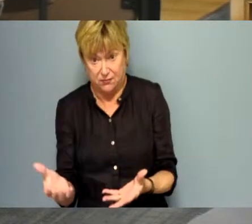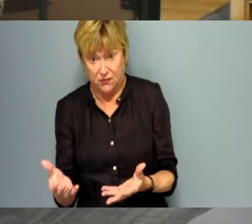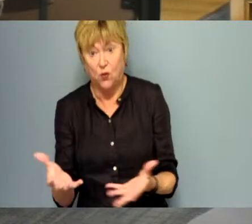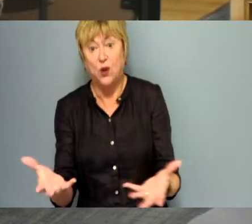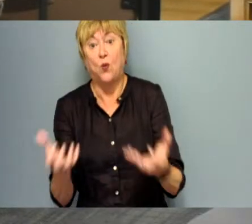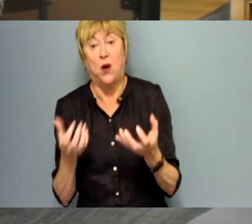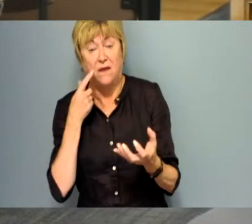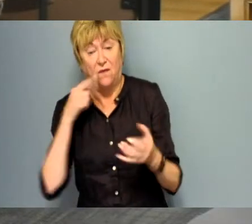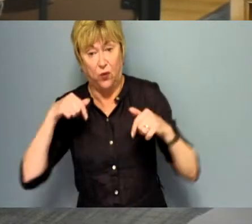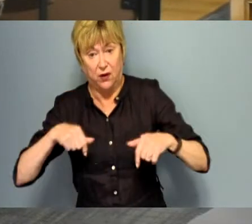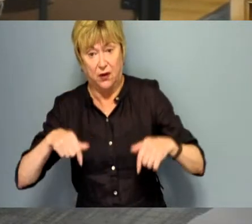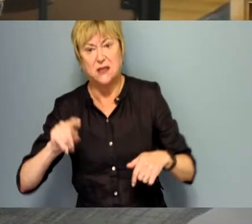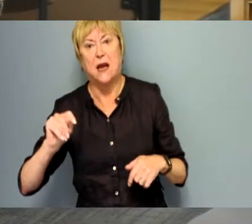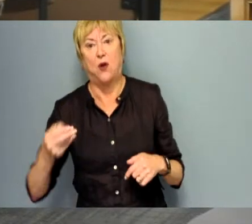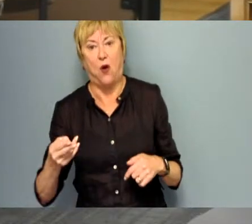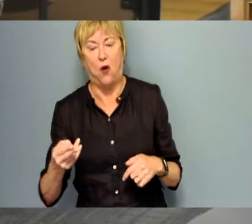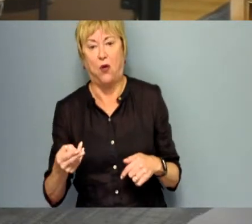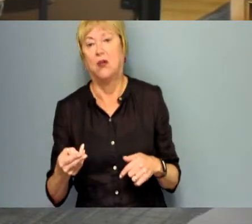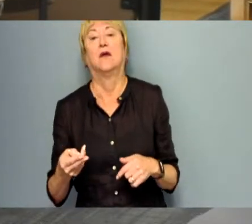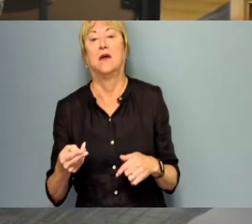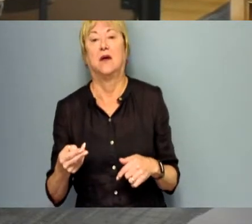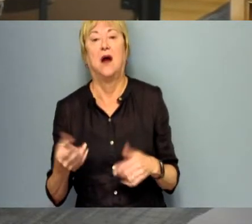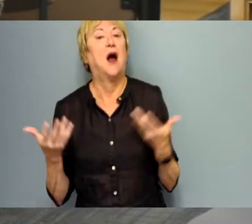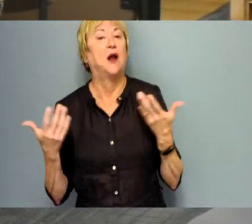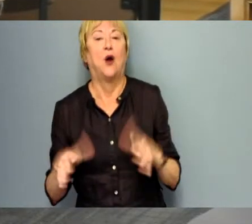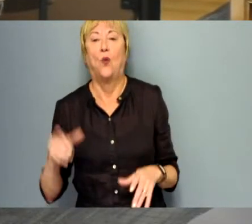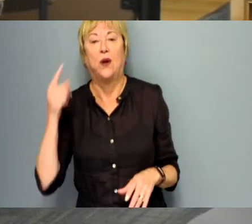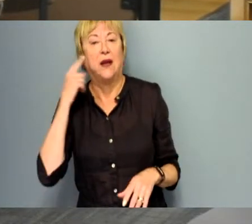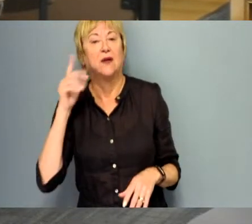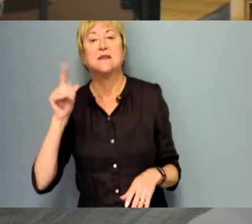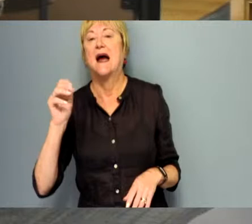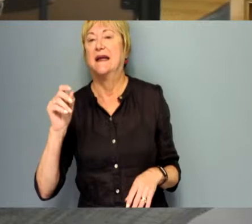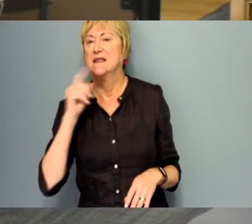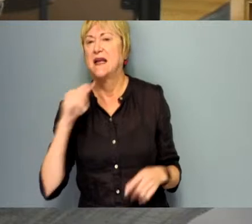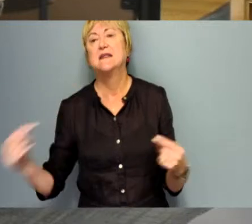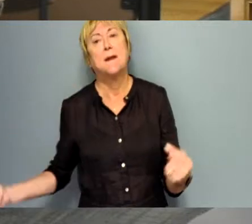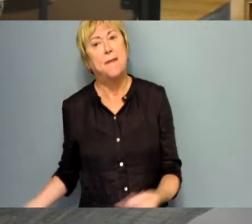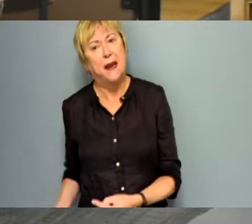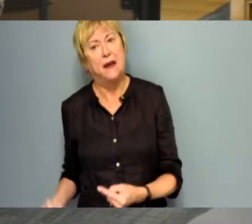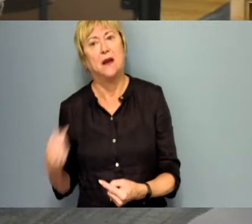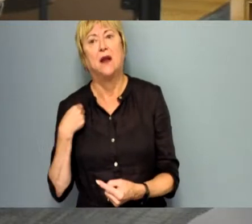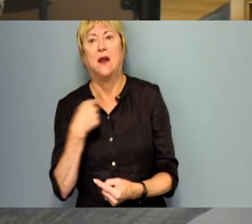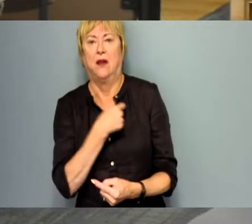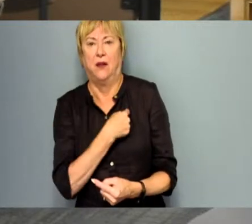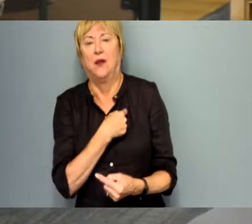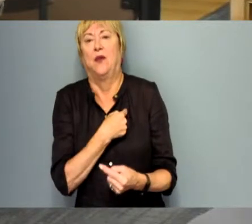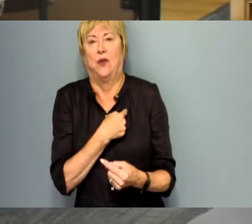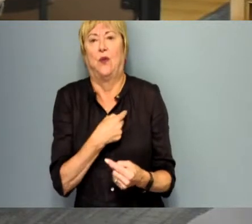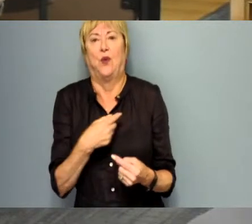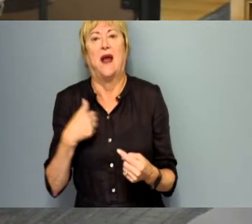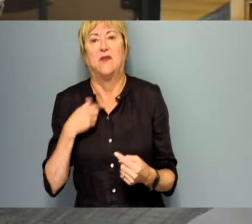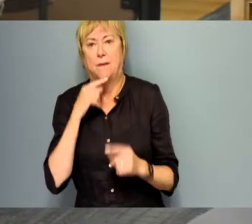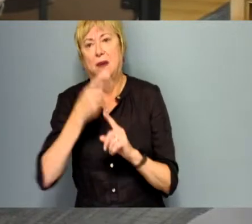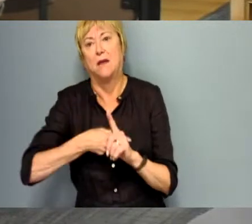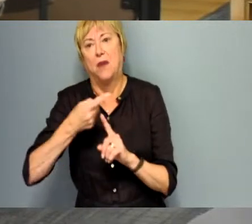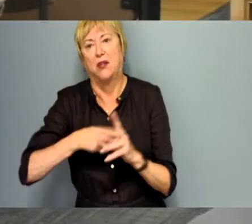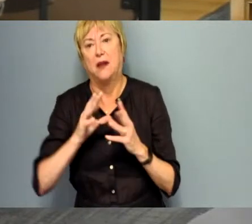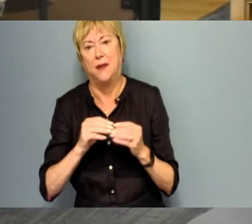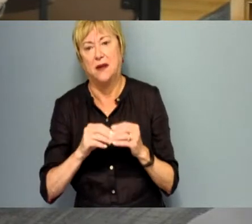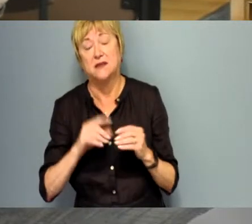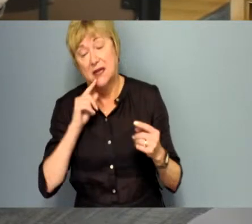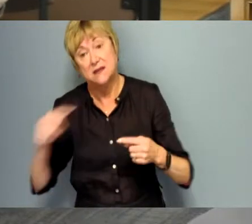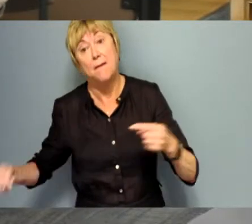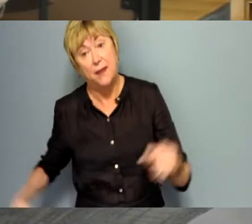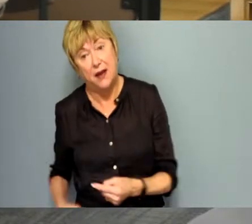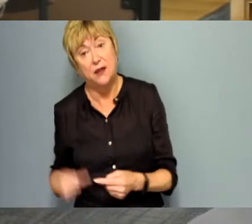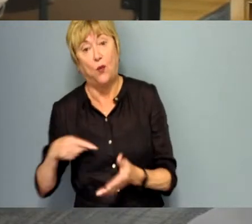don't want to hear Diane go on a rant that is a pain in the butt. It's a pain in the butt that we pay you over $105,000 a year plus perks and